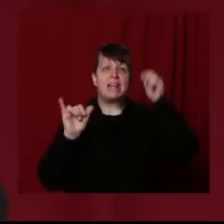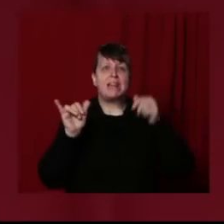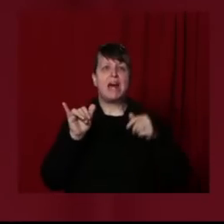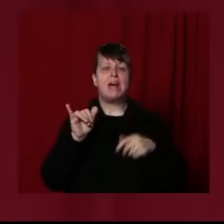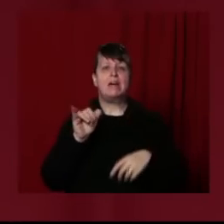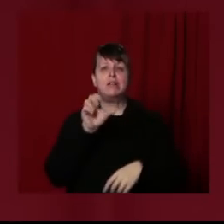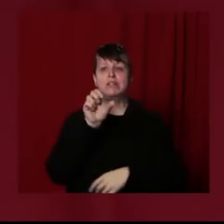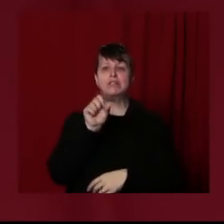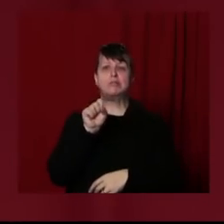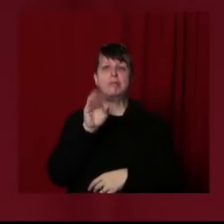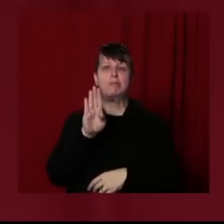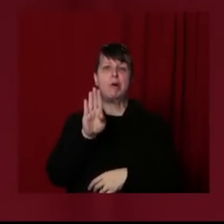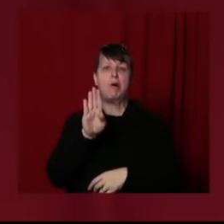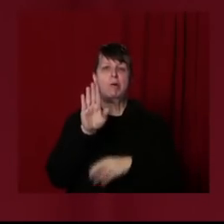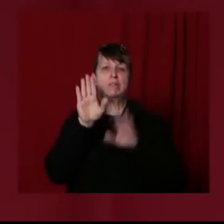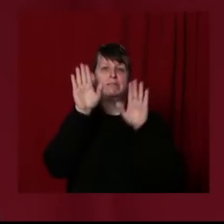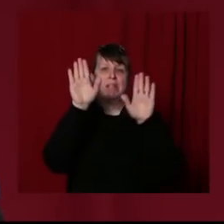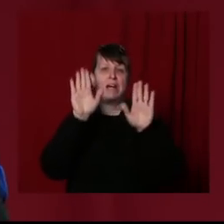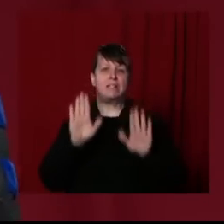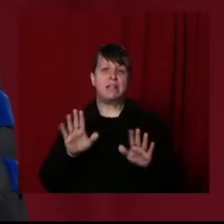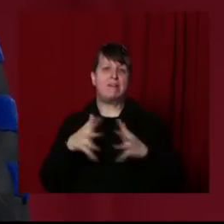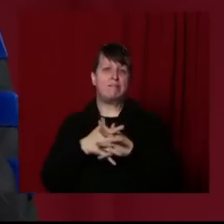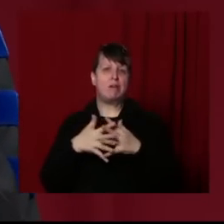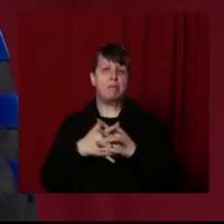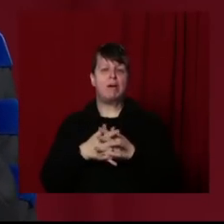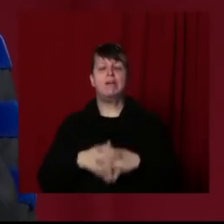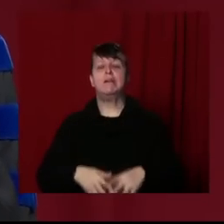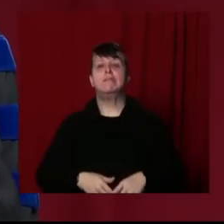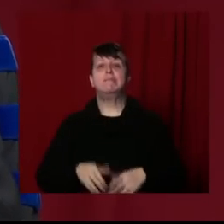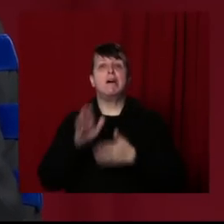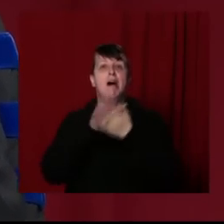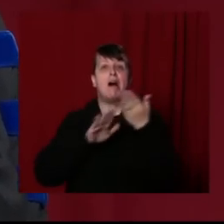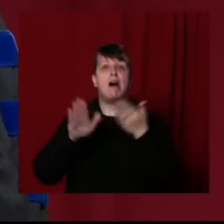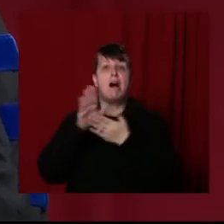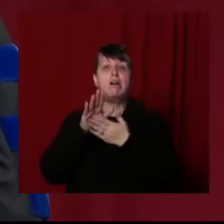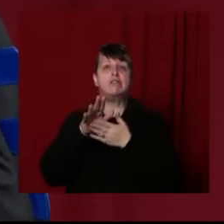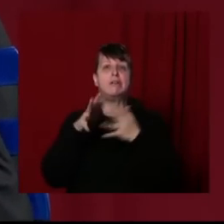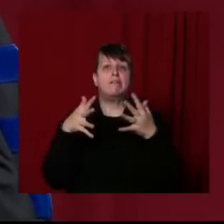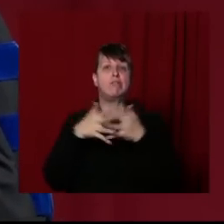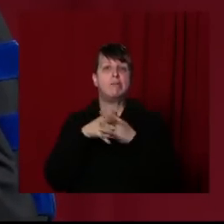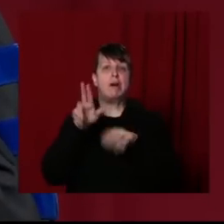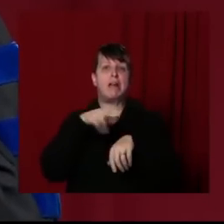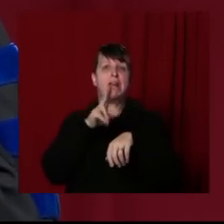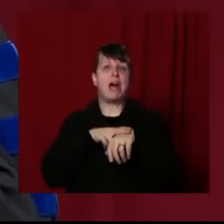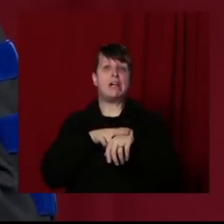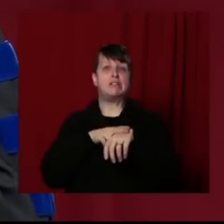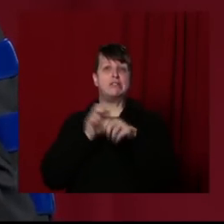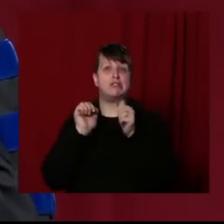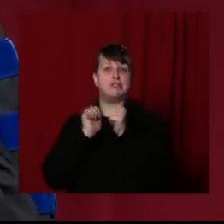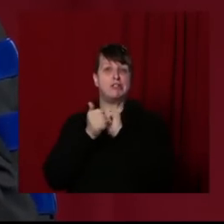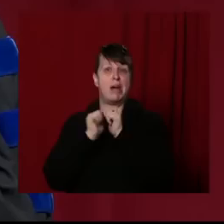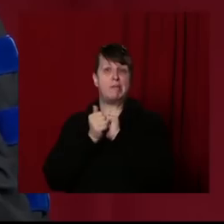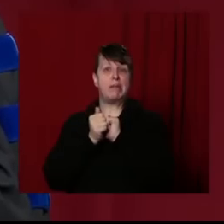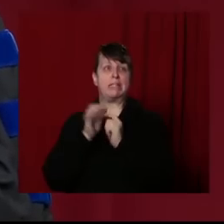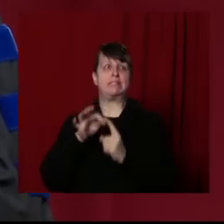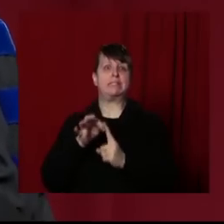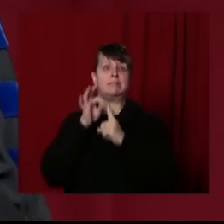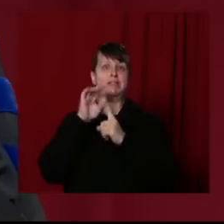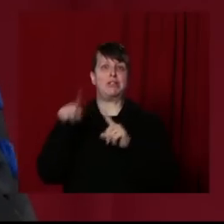Sunday, the college football national championship, especially when the Razorbacks play in it,